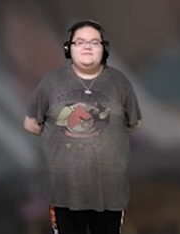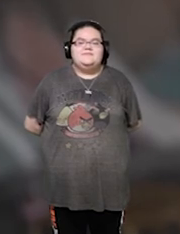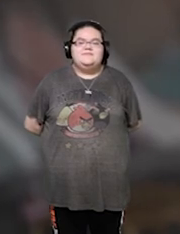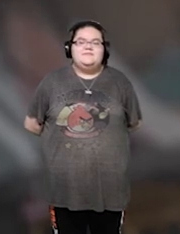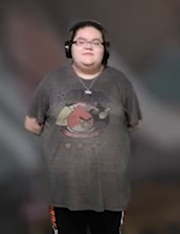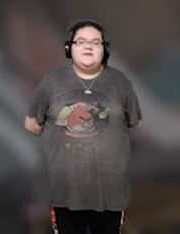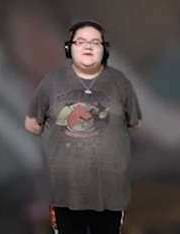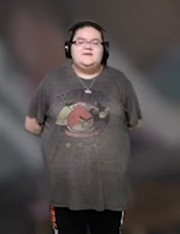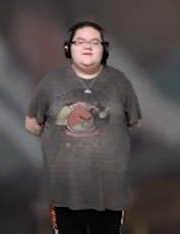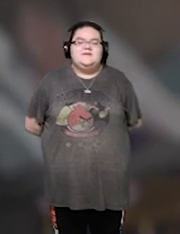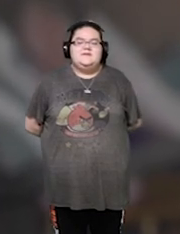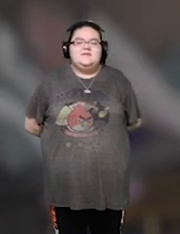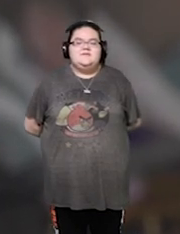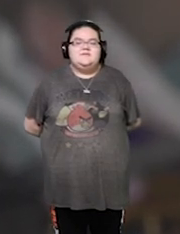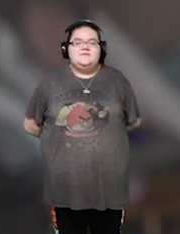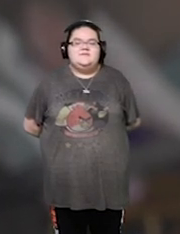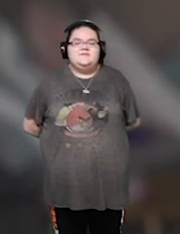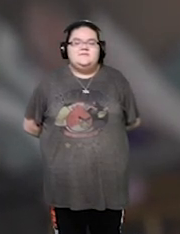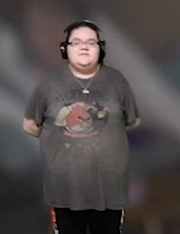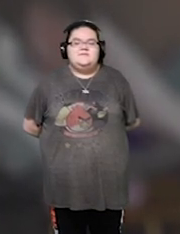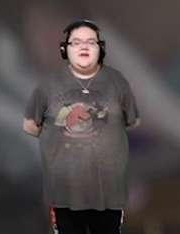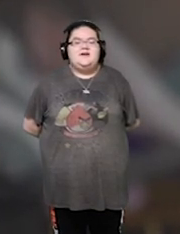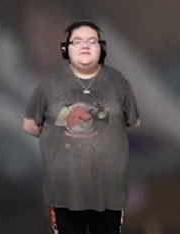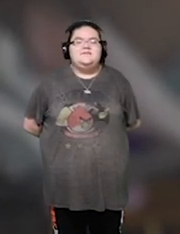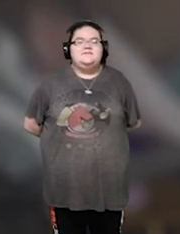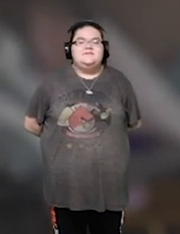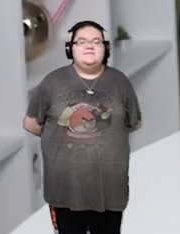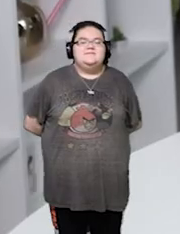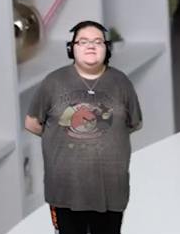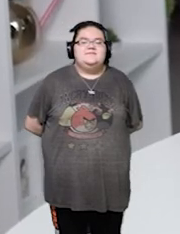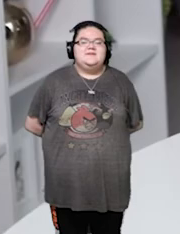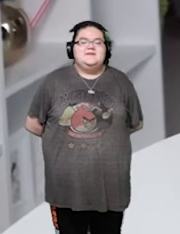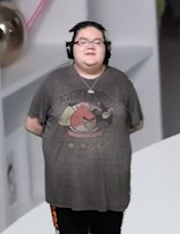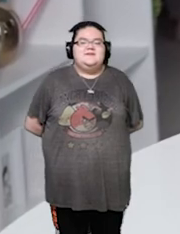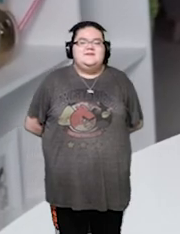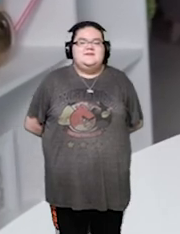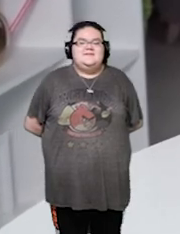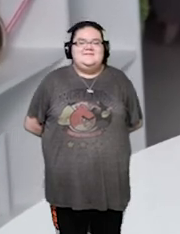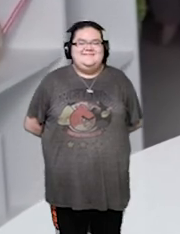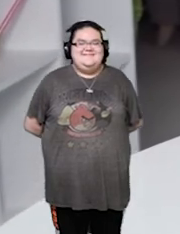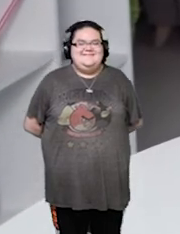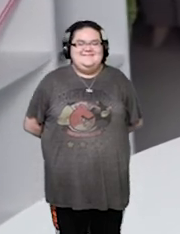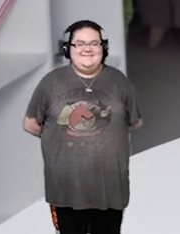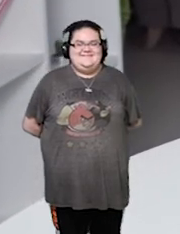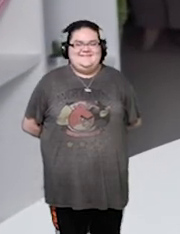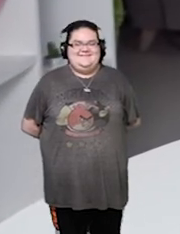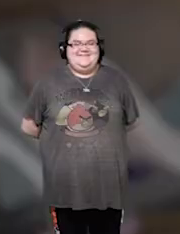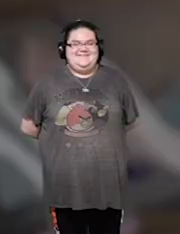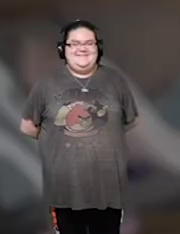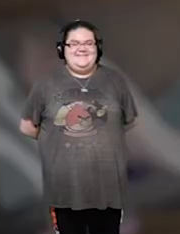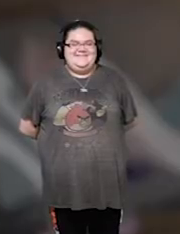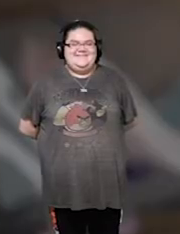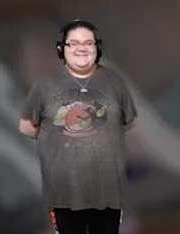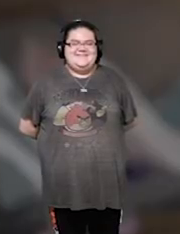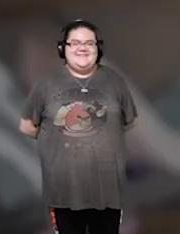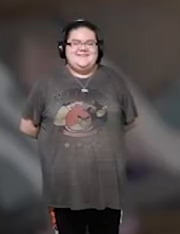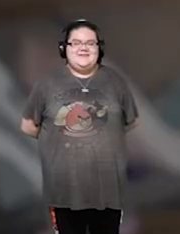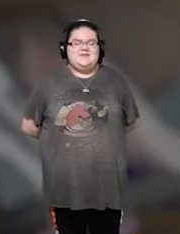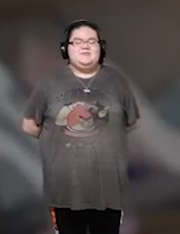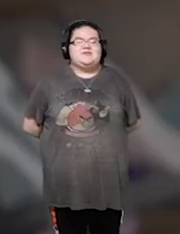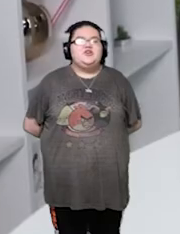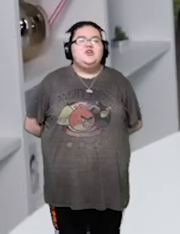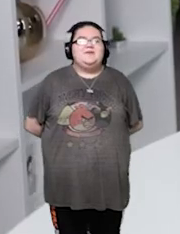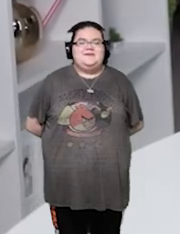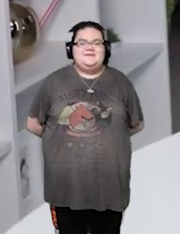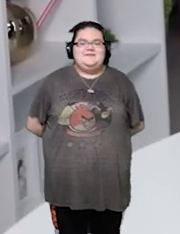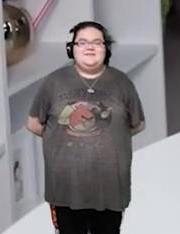Basically, are expensive products just a gimmick or not? You know, that is a real question here. So, Con, Kirsty, fire away, you know, let me know. Also, subscribe.